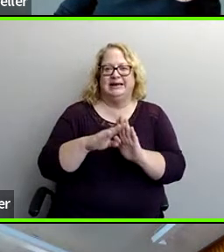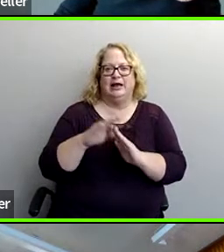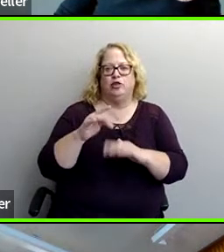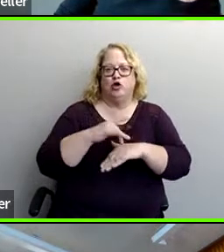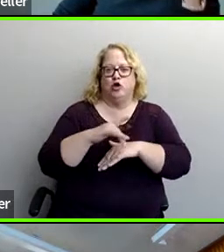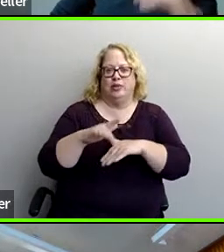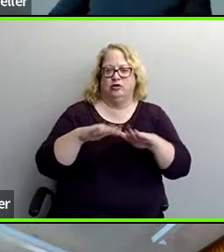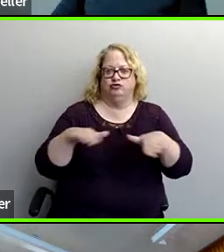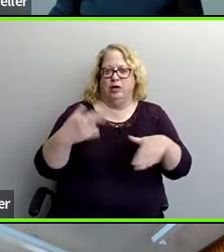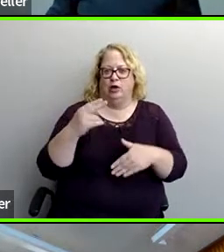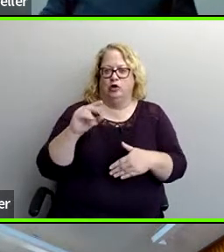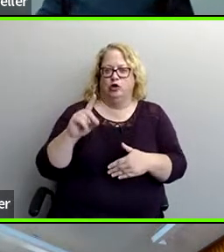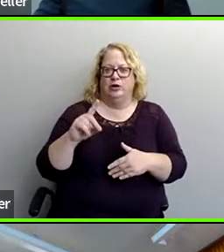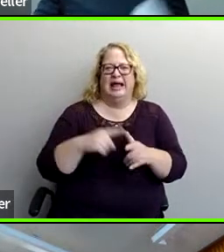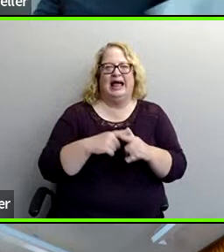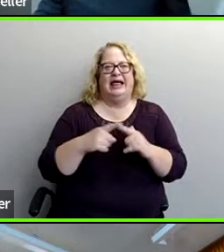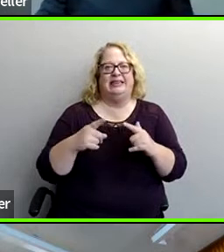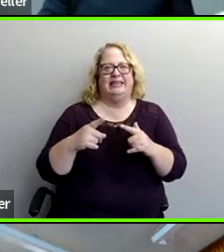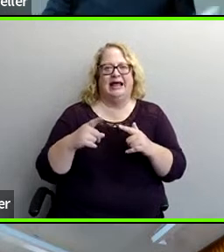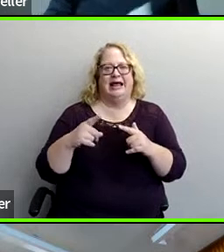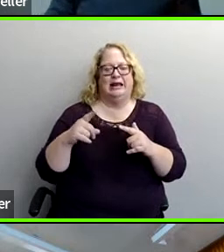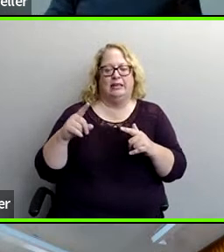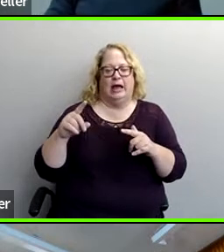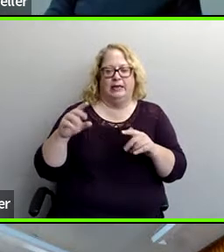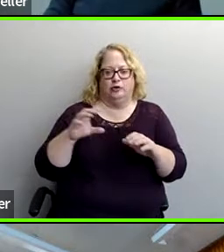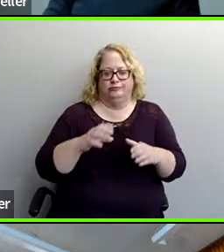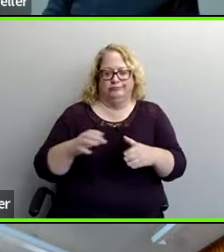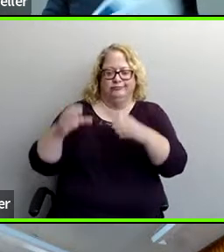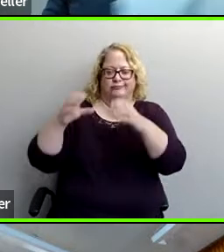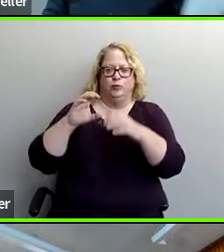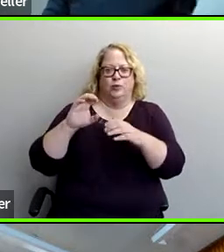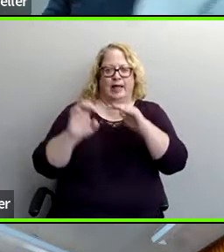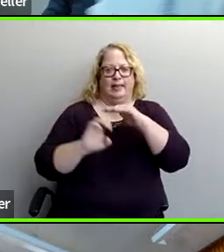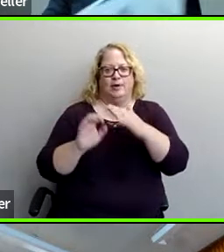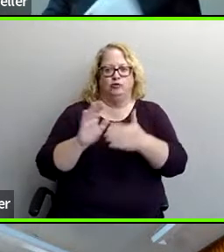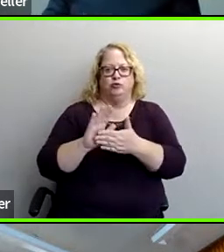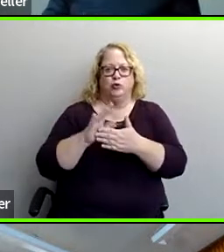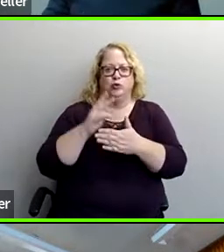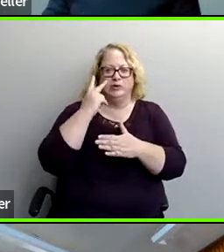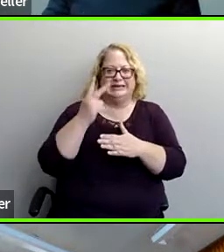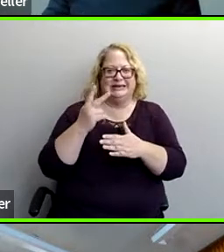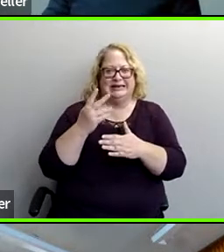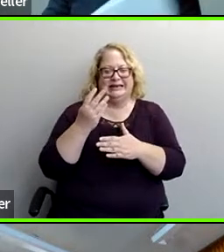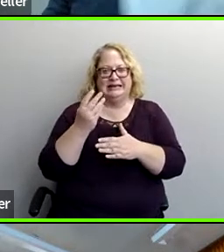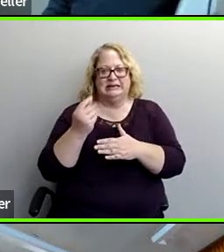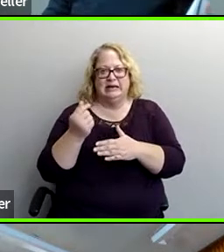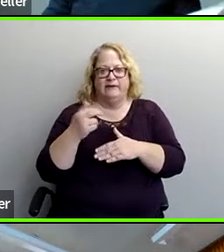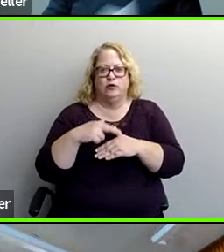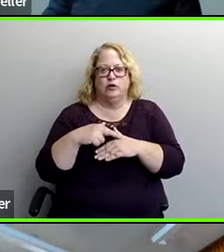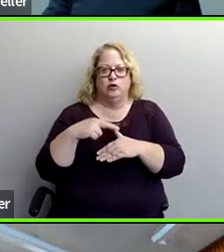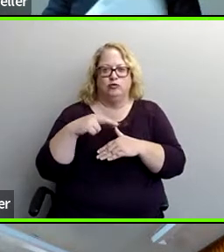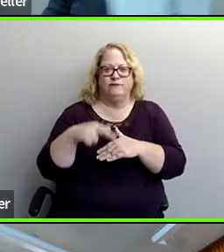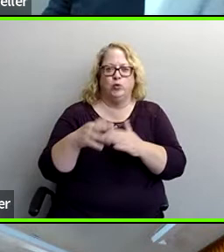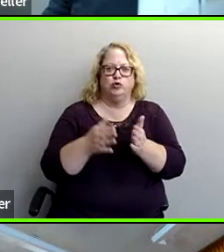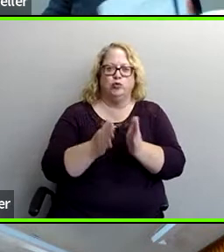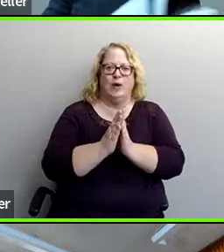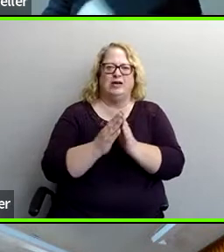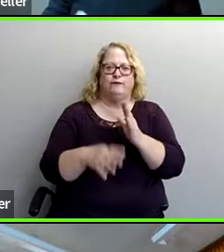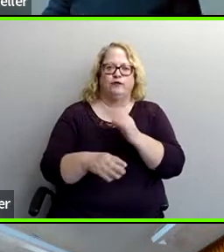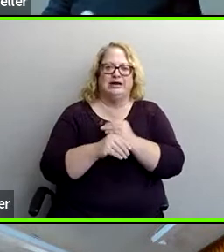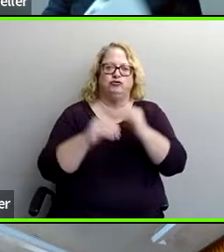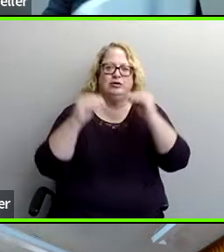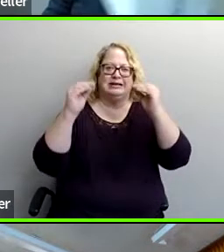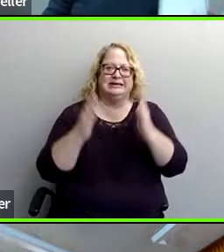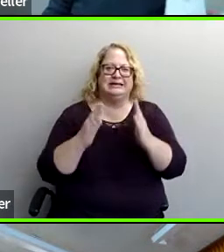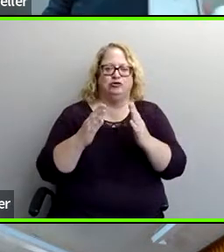childhood. Yeah. And then there's like a bubble coming up to our elementary schools. That's where you see several of those referrals or requests for additional